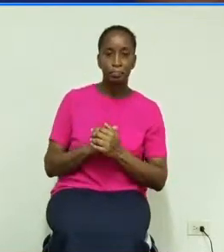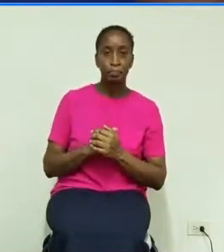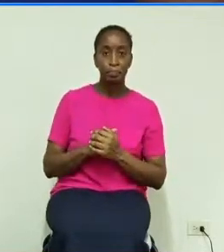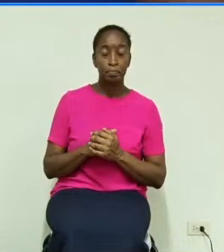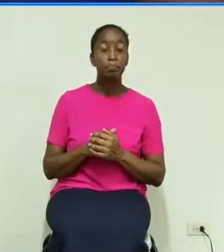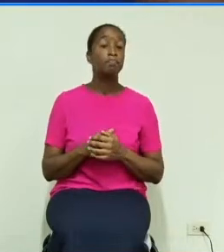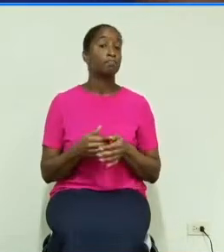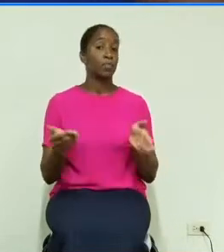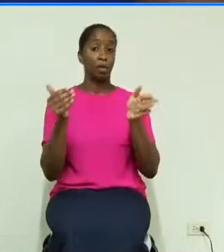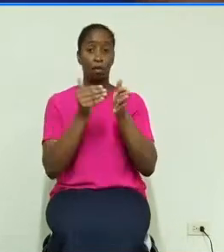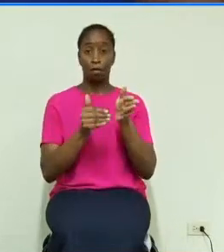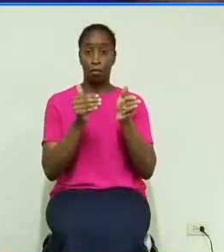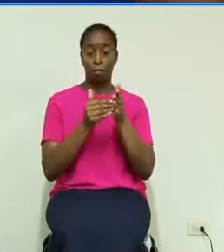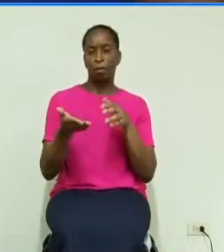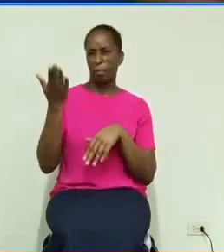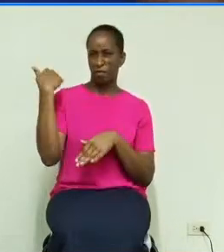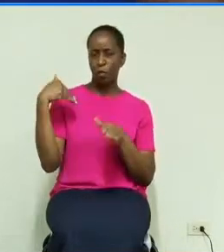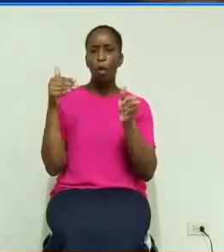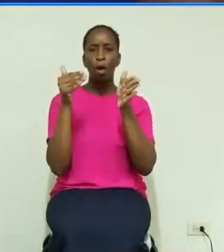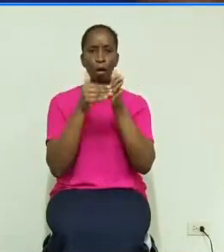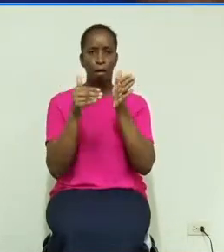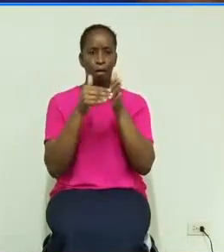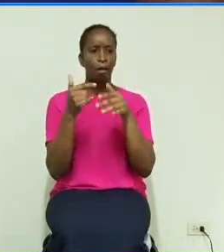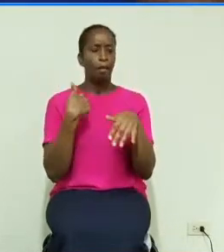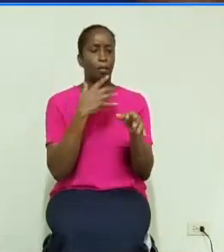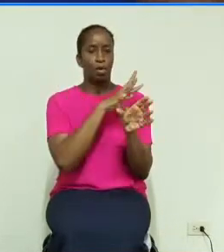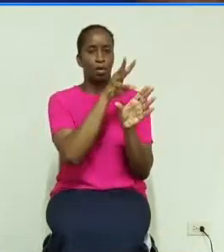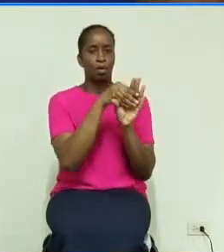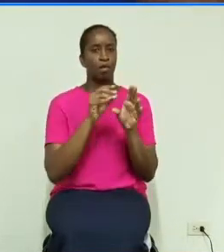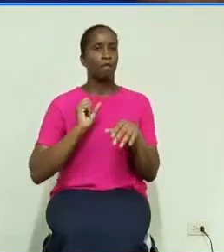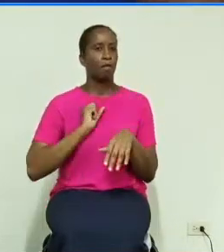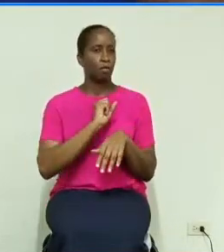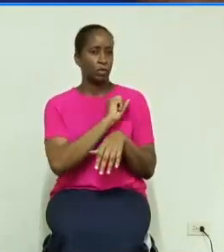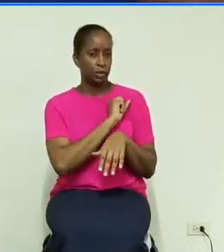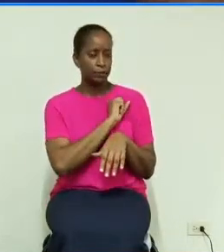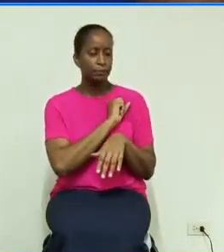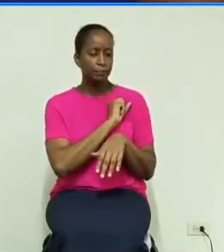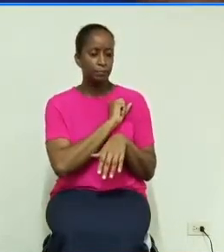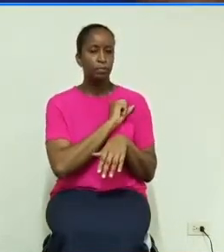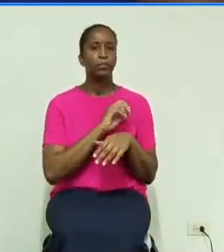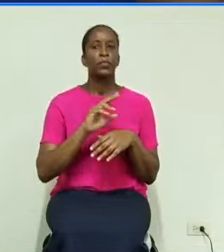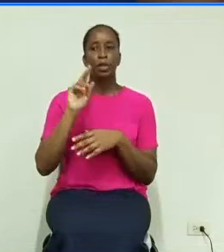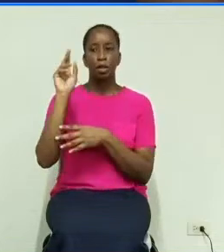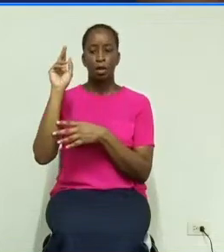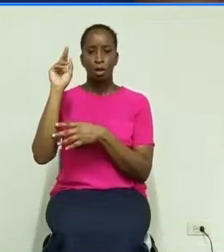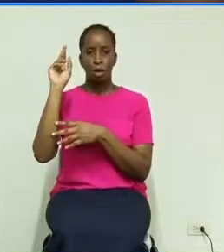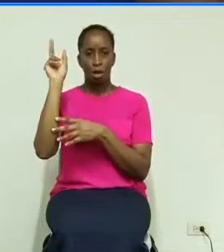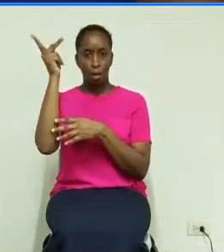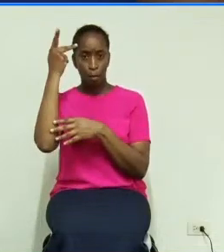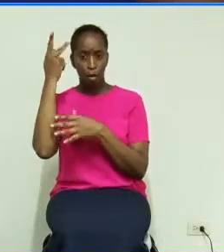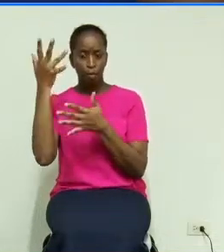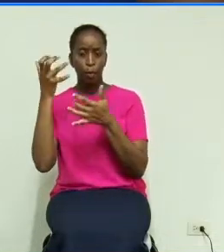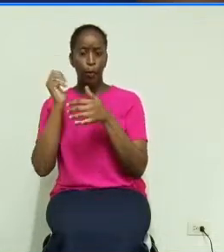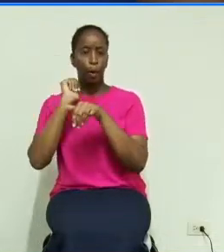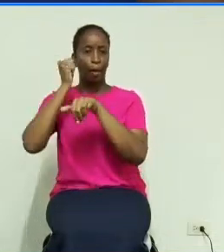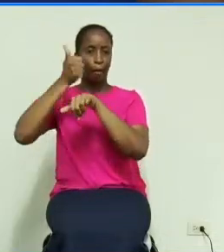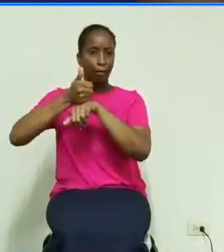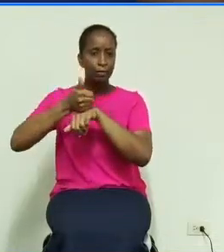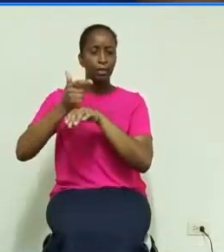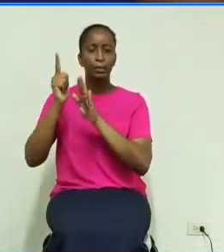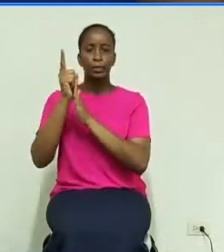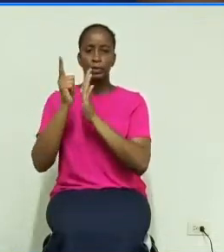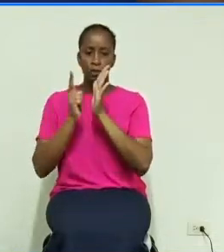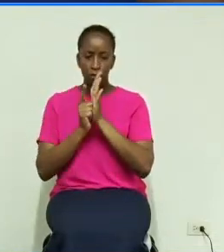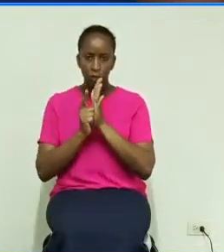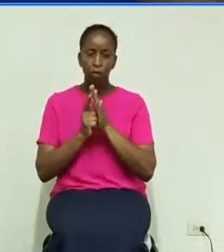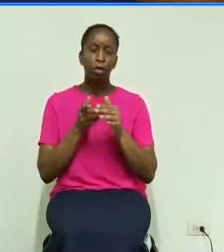in opportunities to change the course of a piece of legislation, to reject certain things, to point out